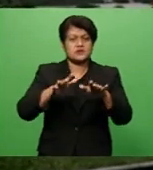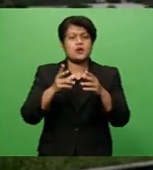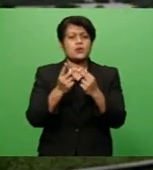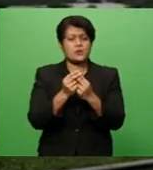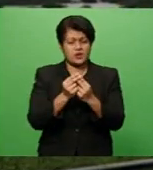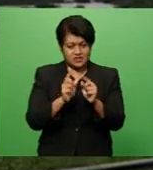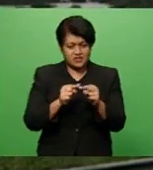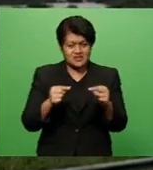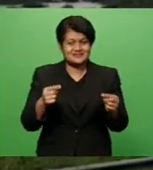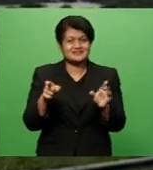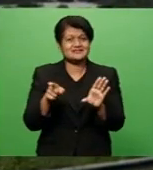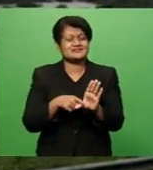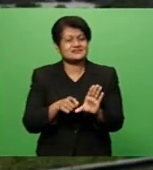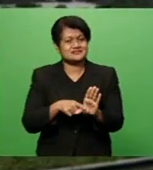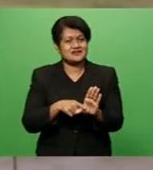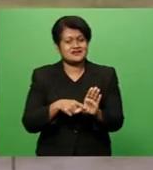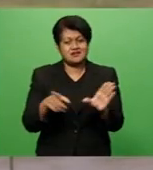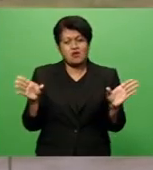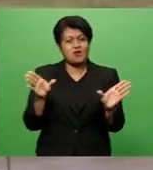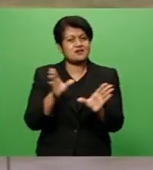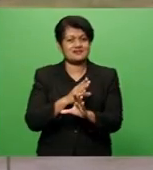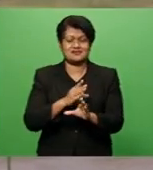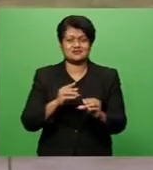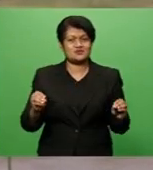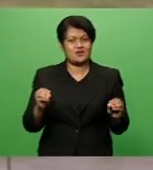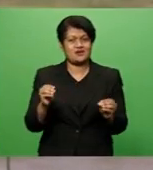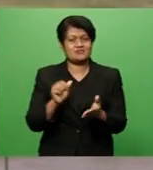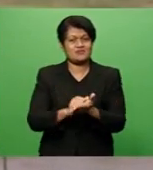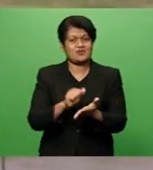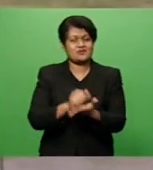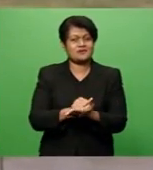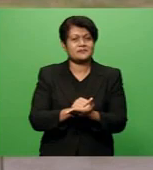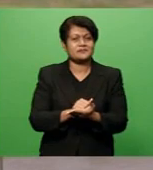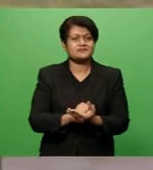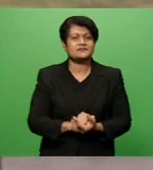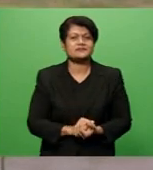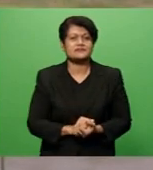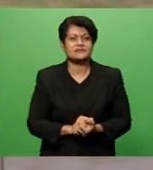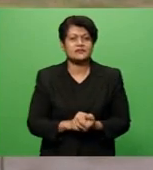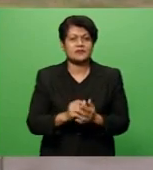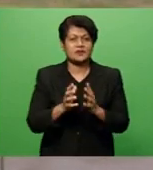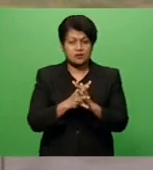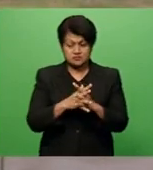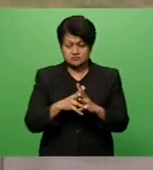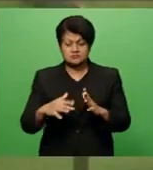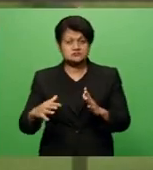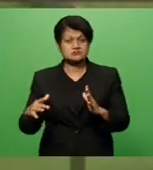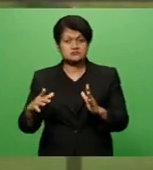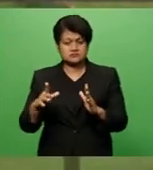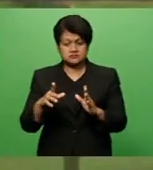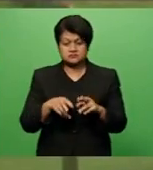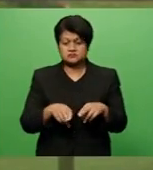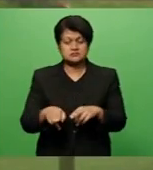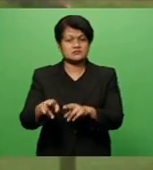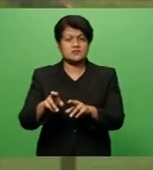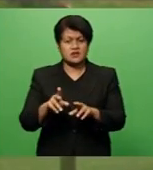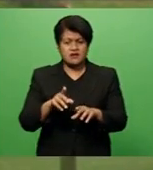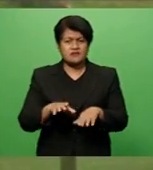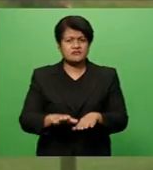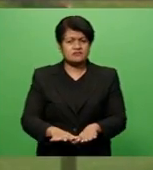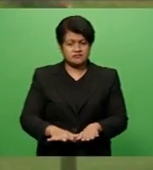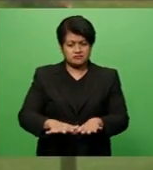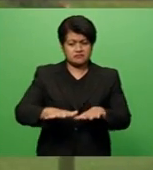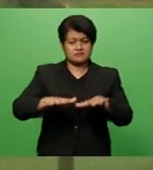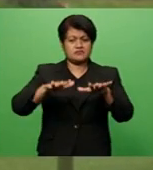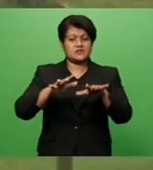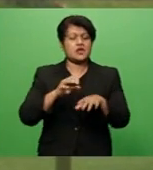as farms having been destroyed. The Wenimbuka River rose rapidly in the early hours of Saturday. I told the villagers